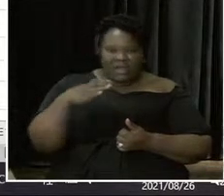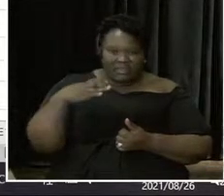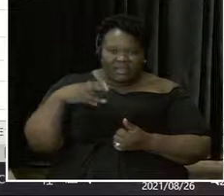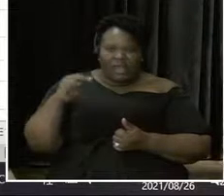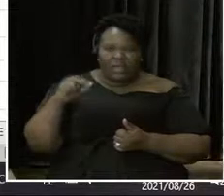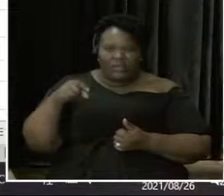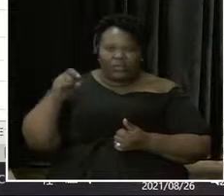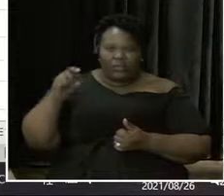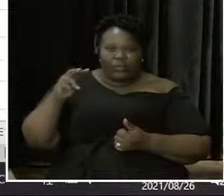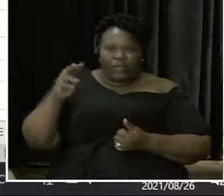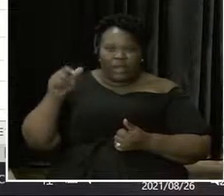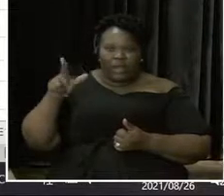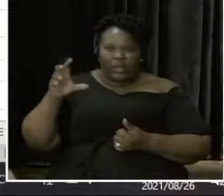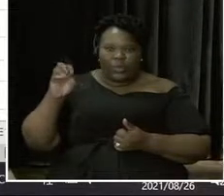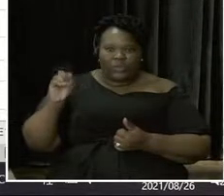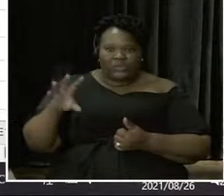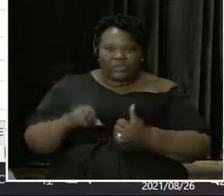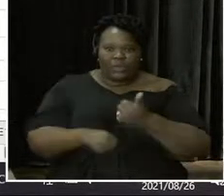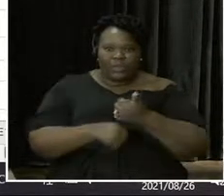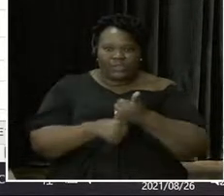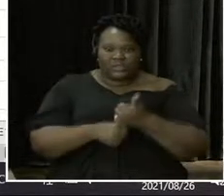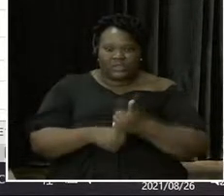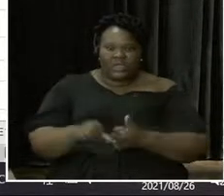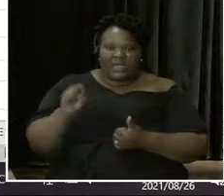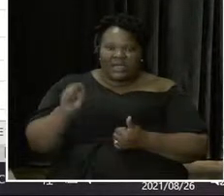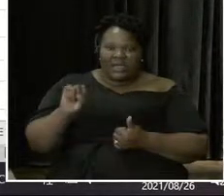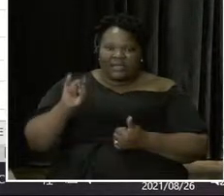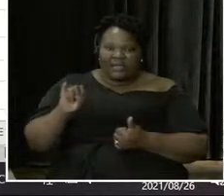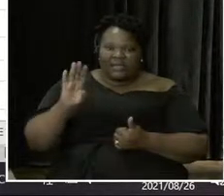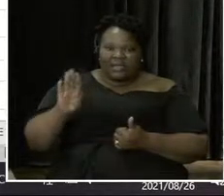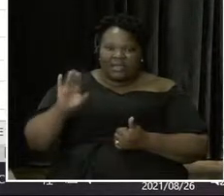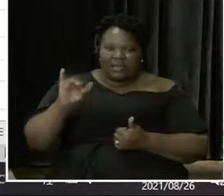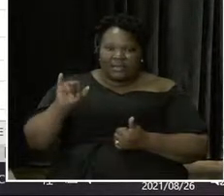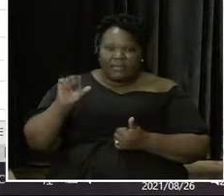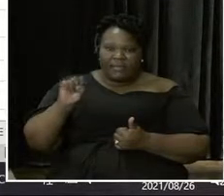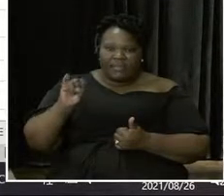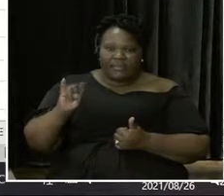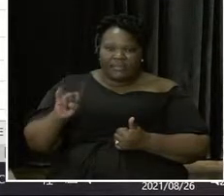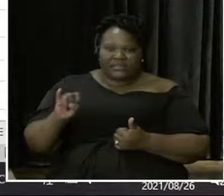Councillor Nxumalo supports. CBC?